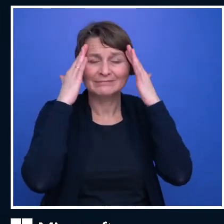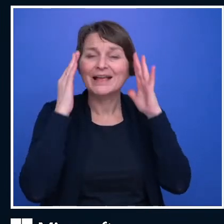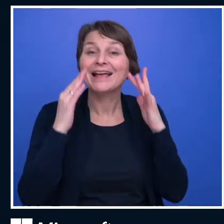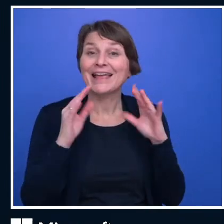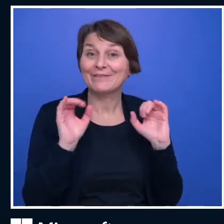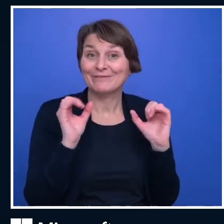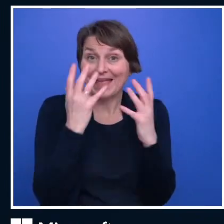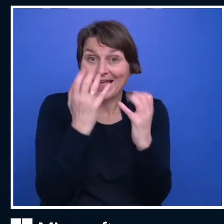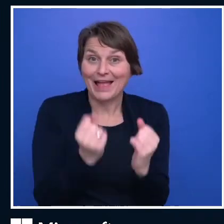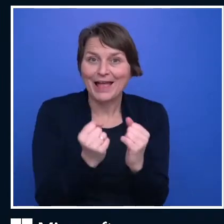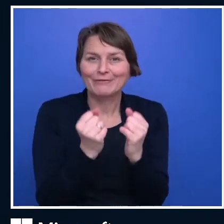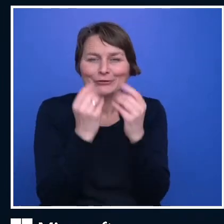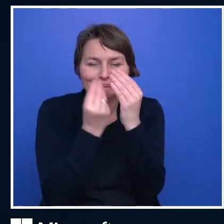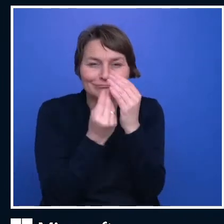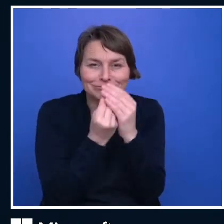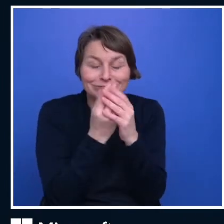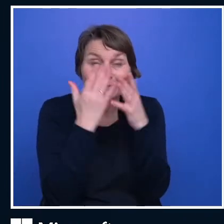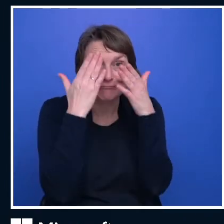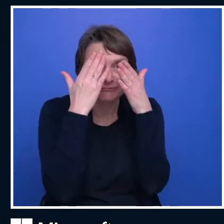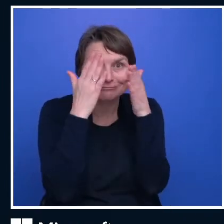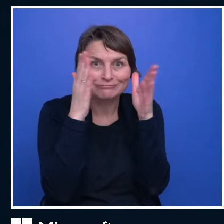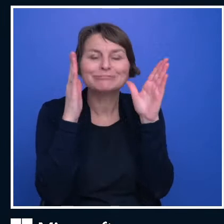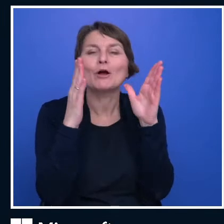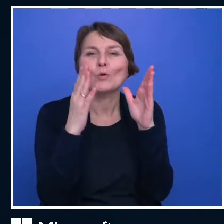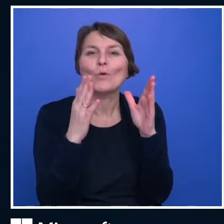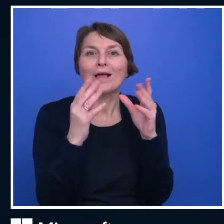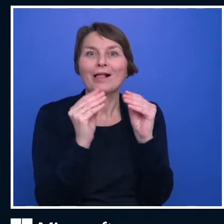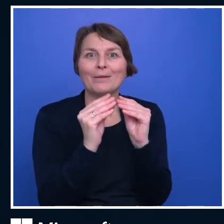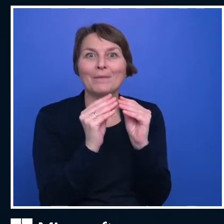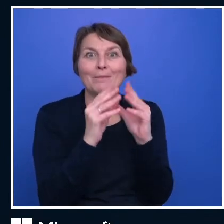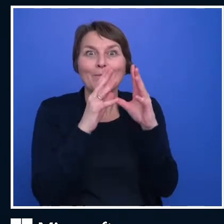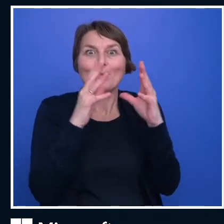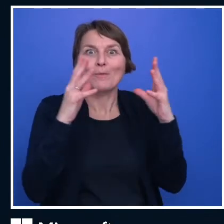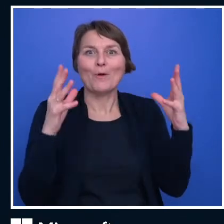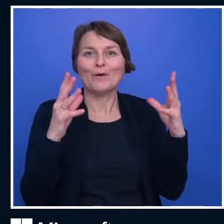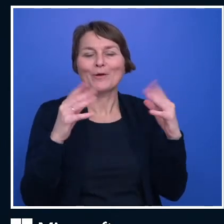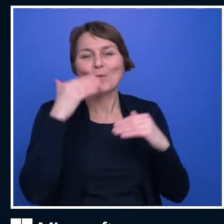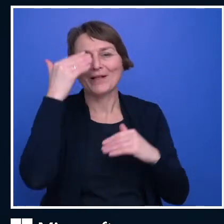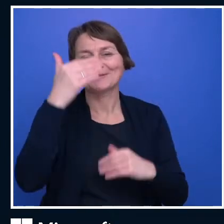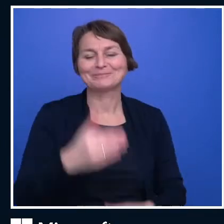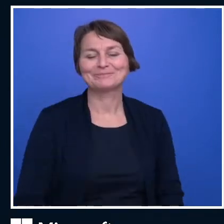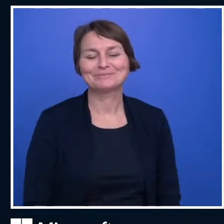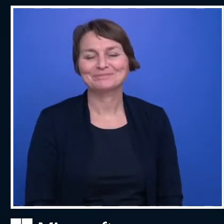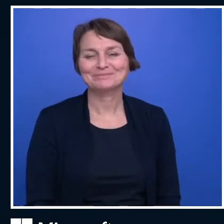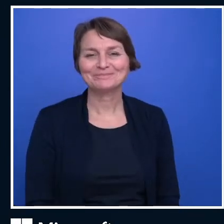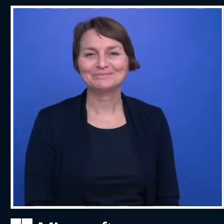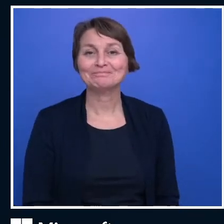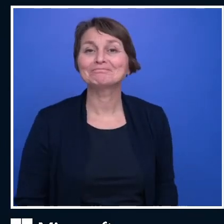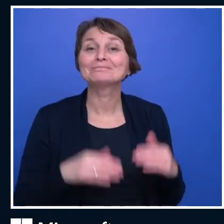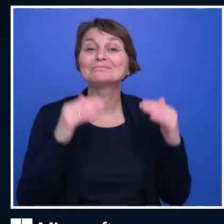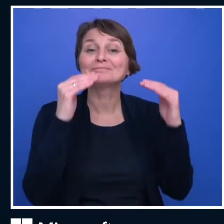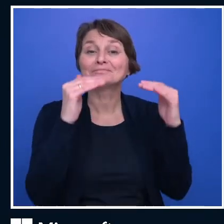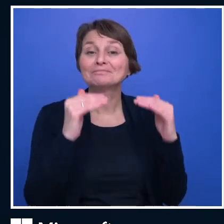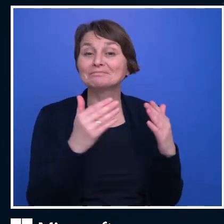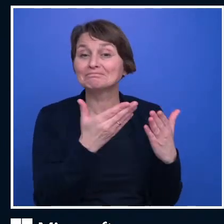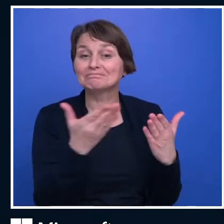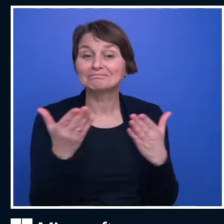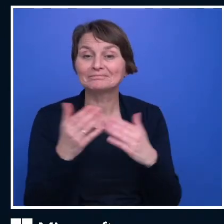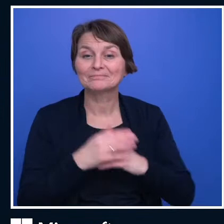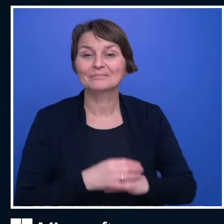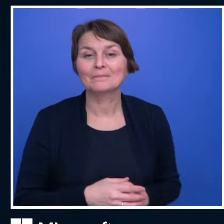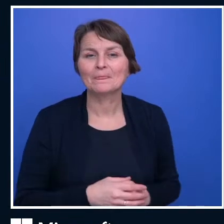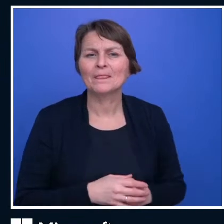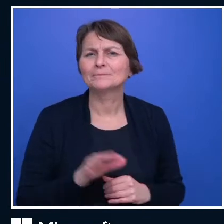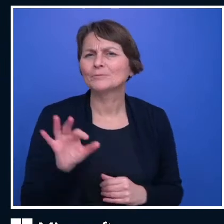a better growth mindset. Super. Let's keep it moving. So Jade was also curious, can you